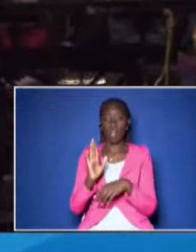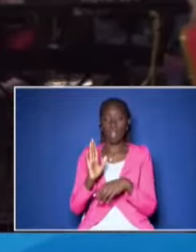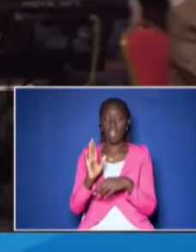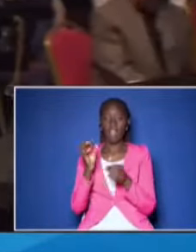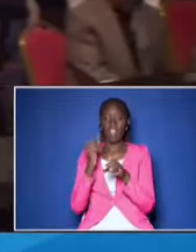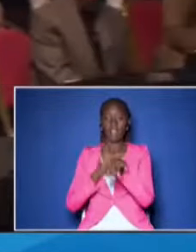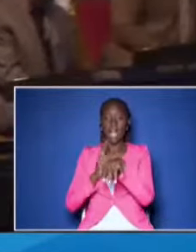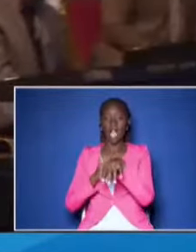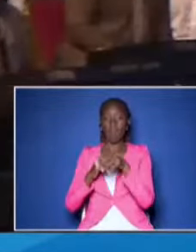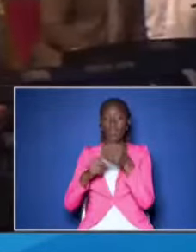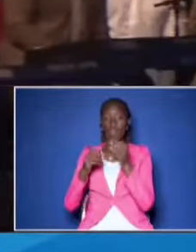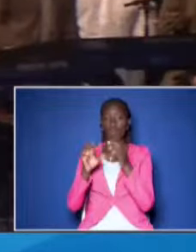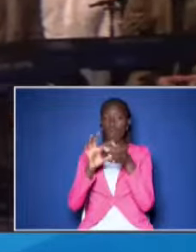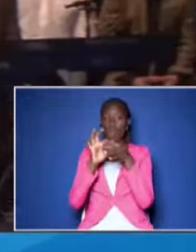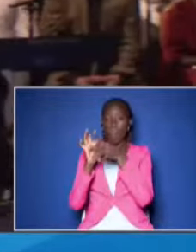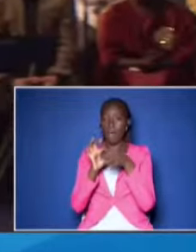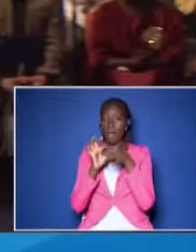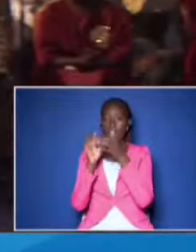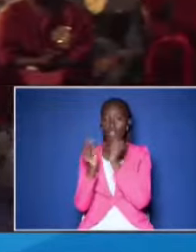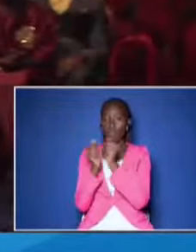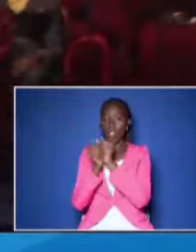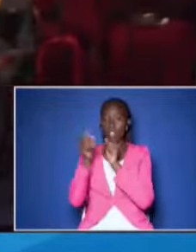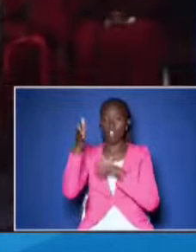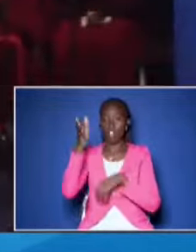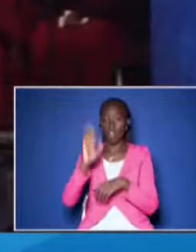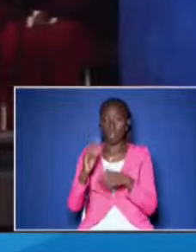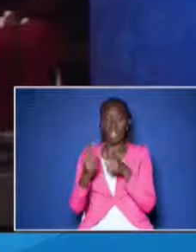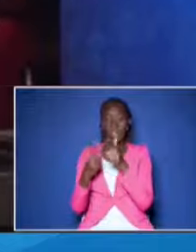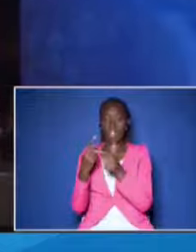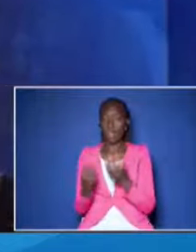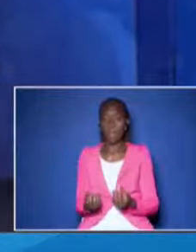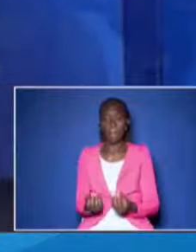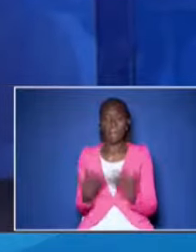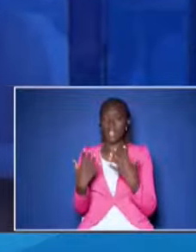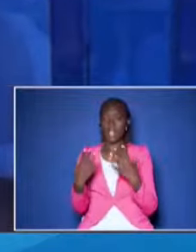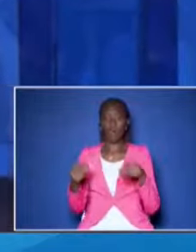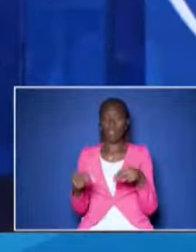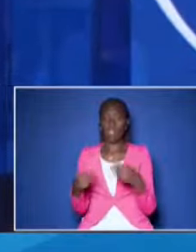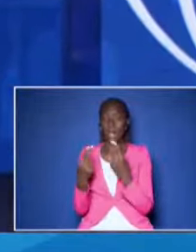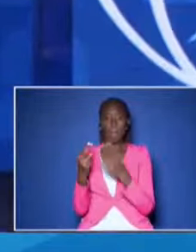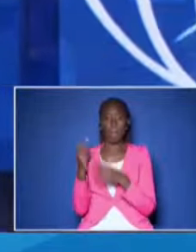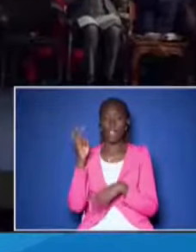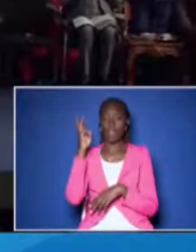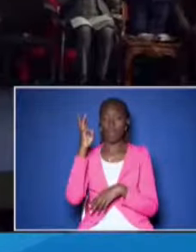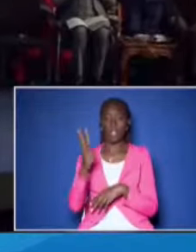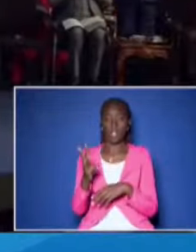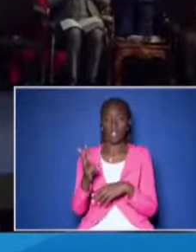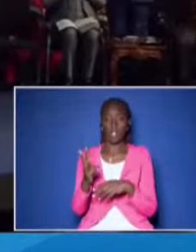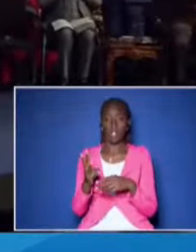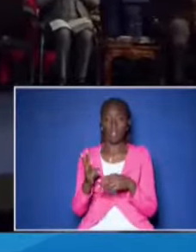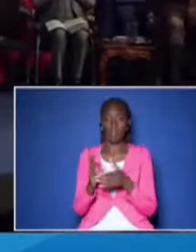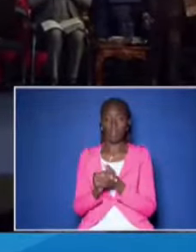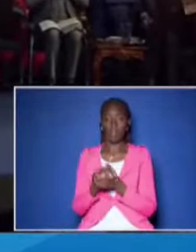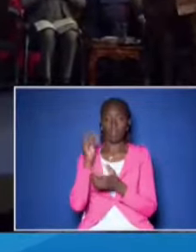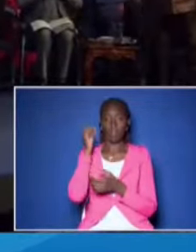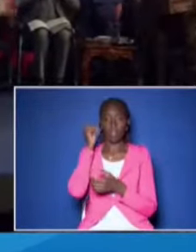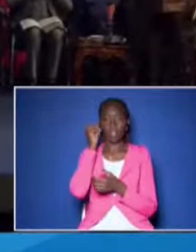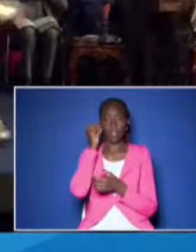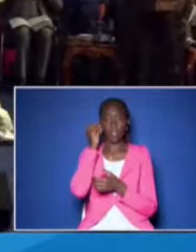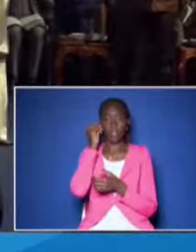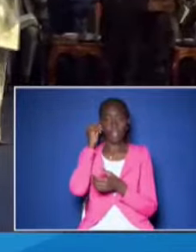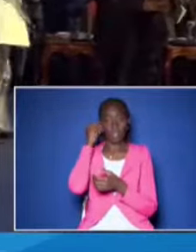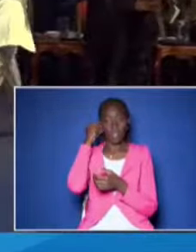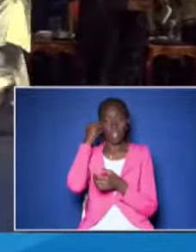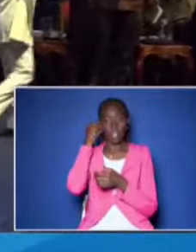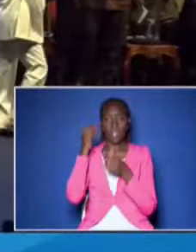cooperate with his word Miracles will happen signs and wonders will happen demons will be